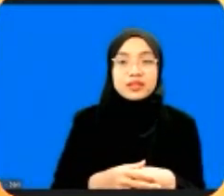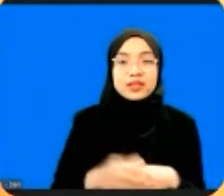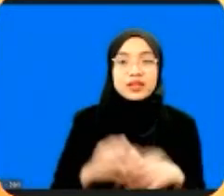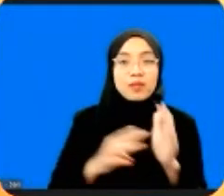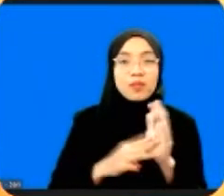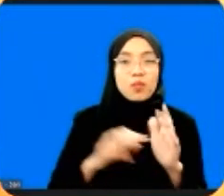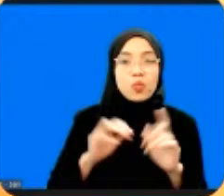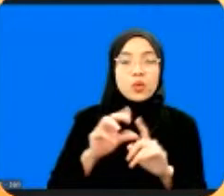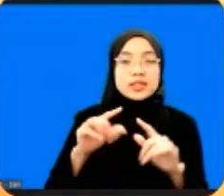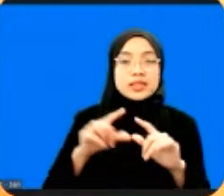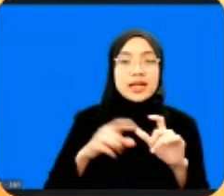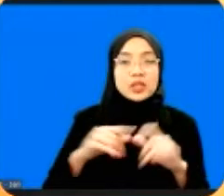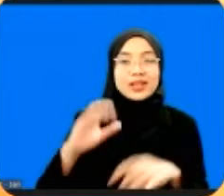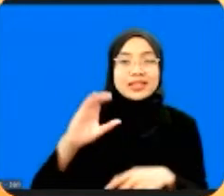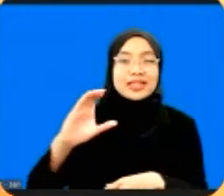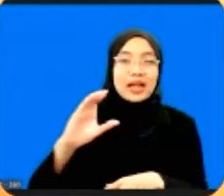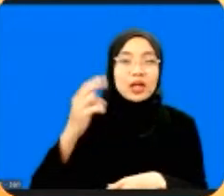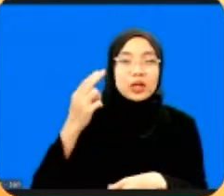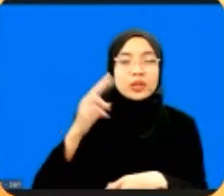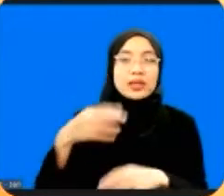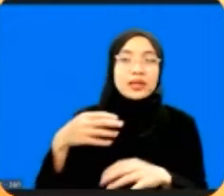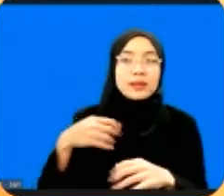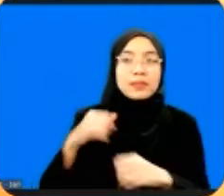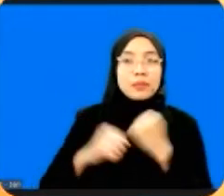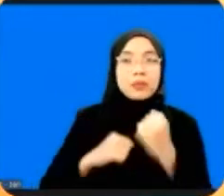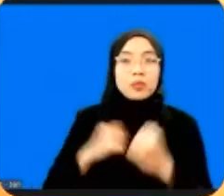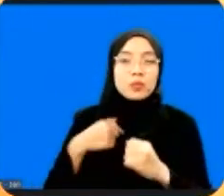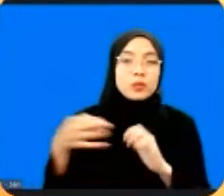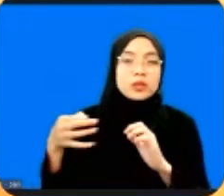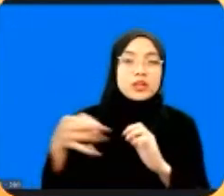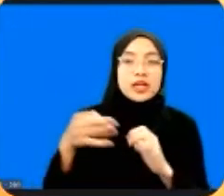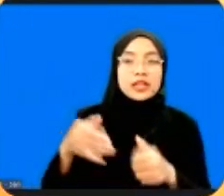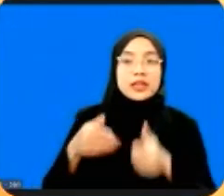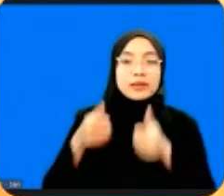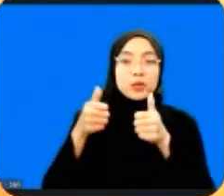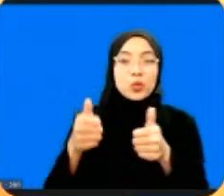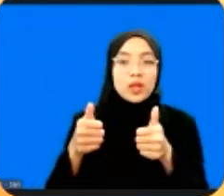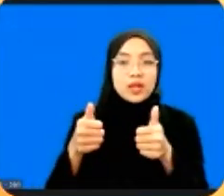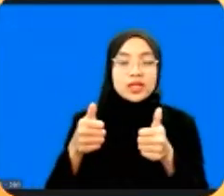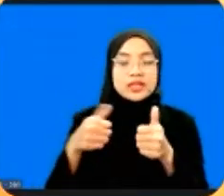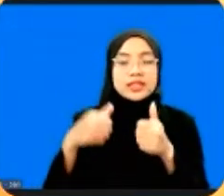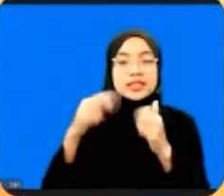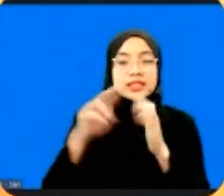closer to truth. And digital literacy and media literacy is important.